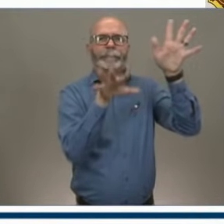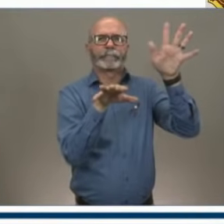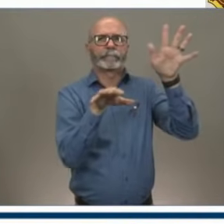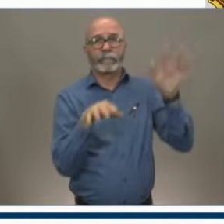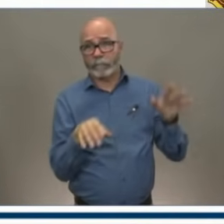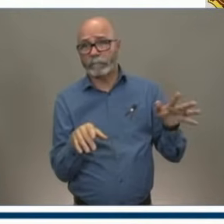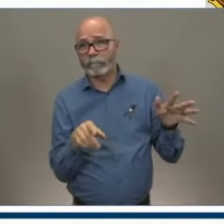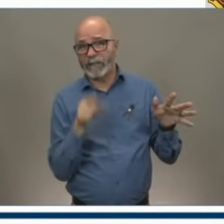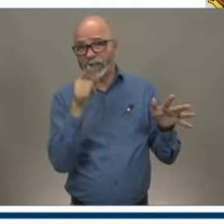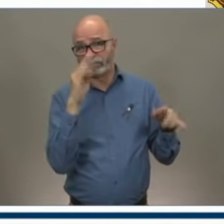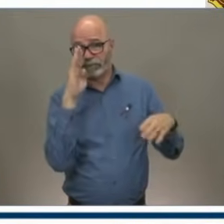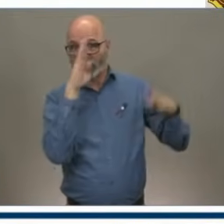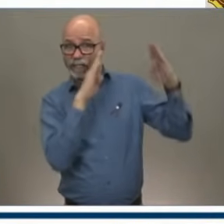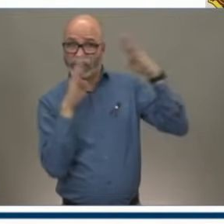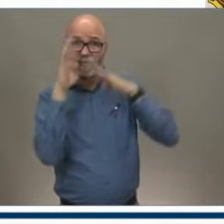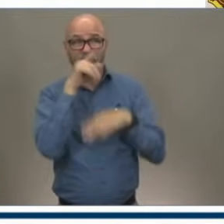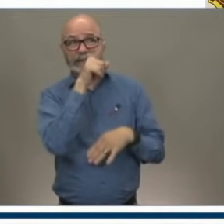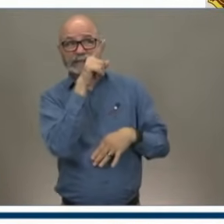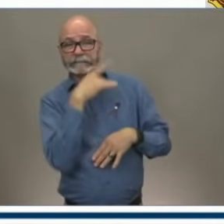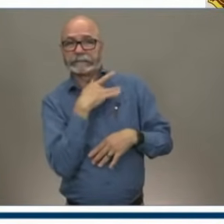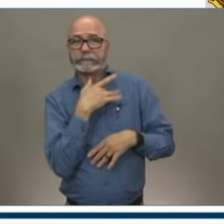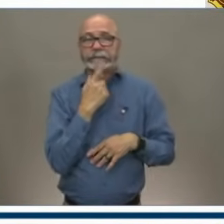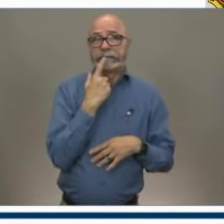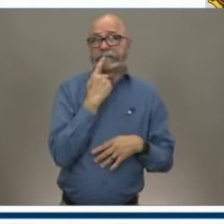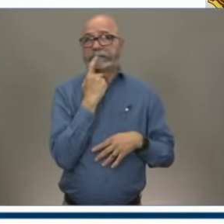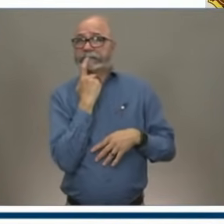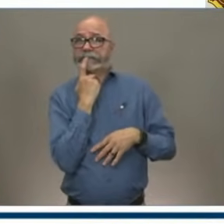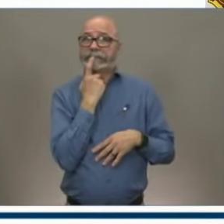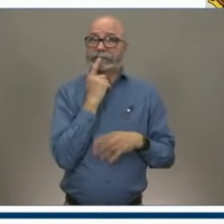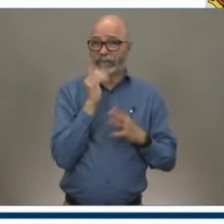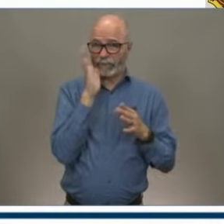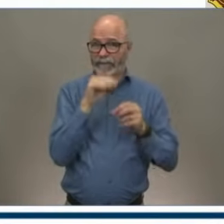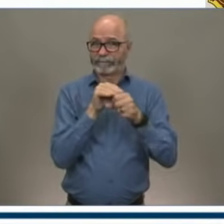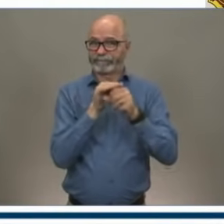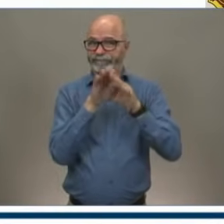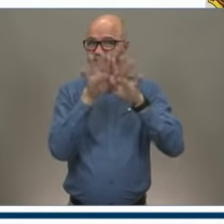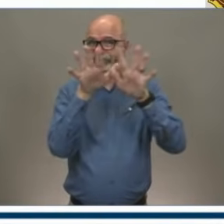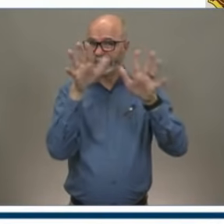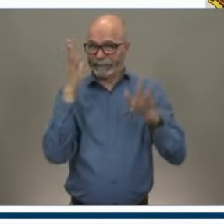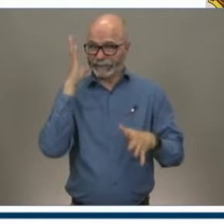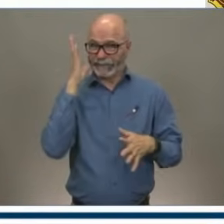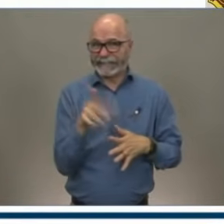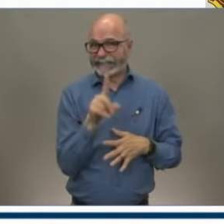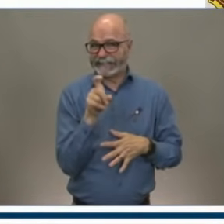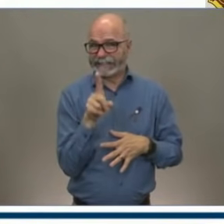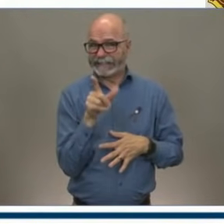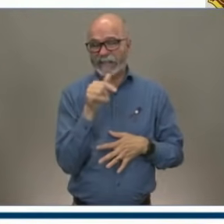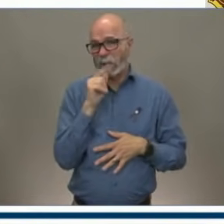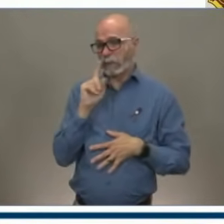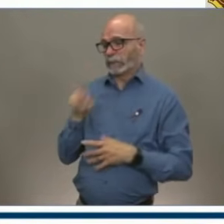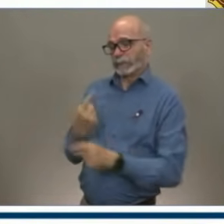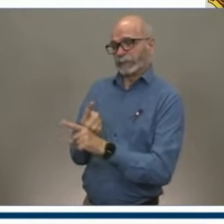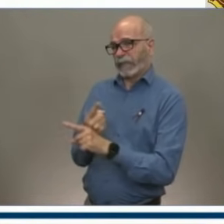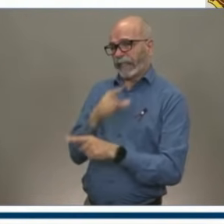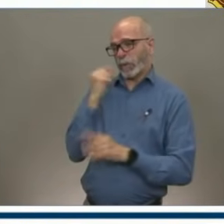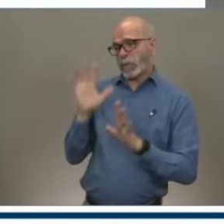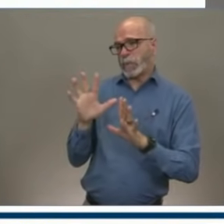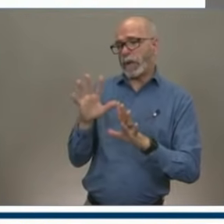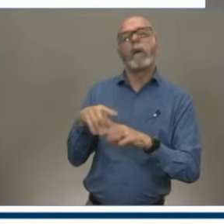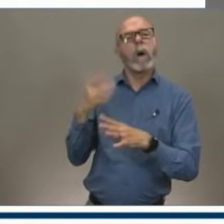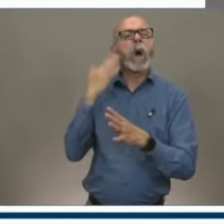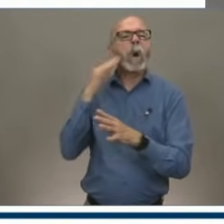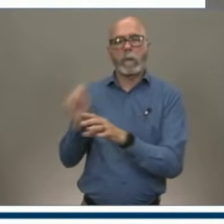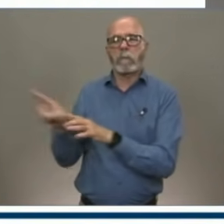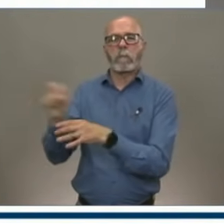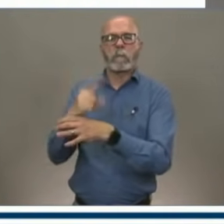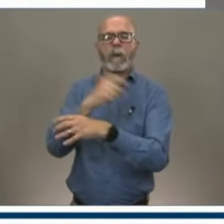concerned about the spread of the virus beyond the Metro Halifax region? No, the cases we have in Northern